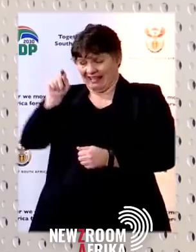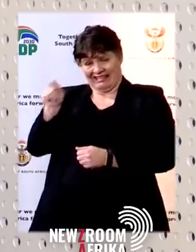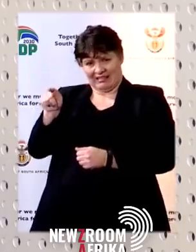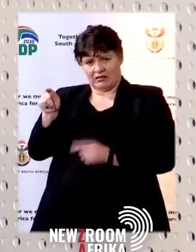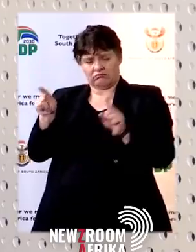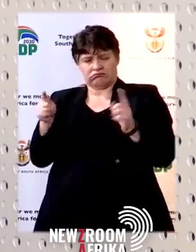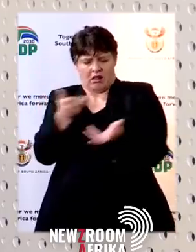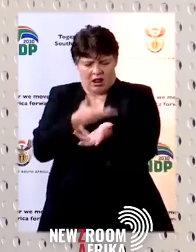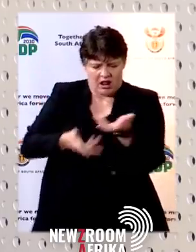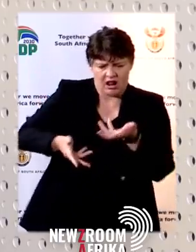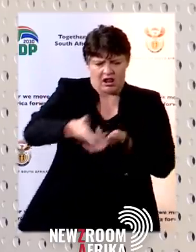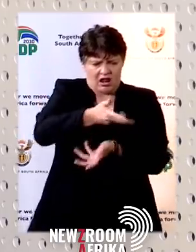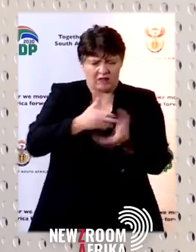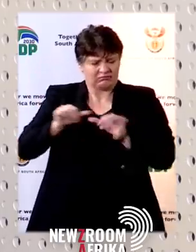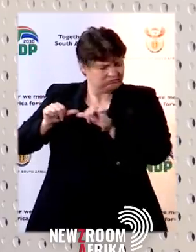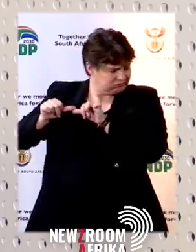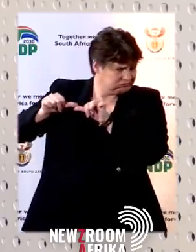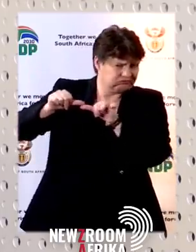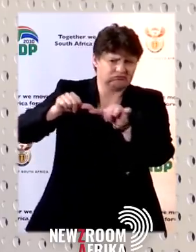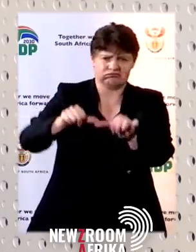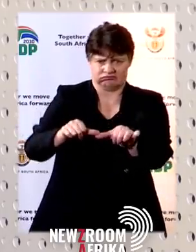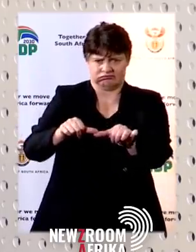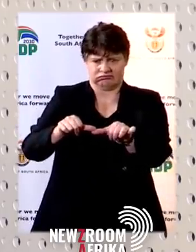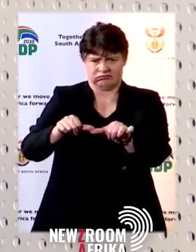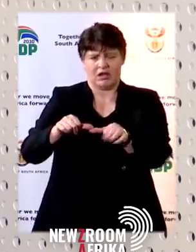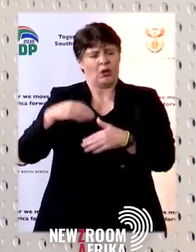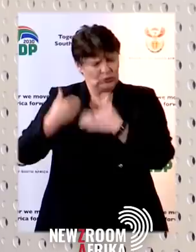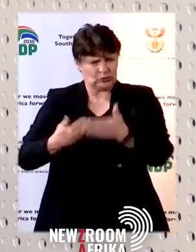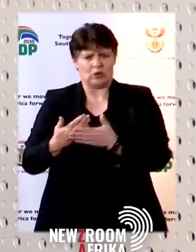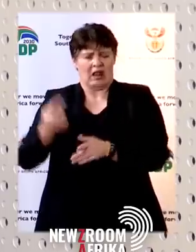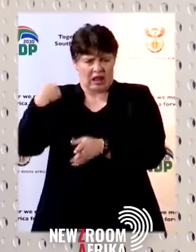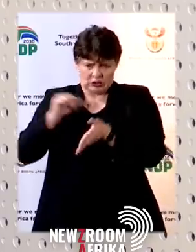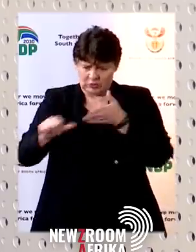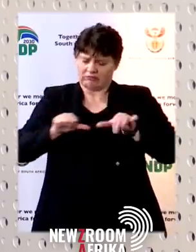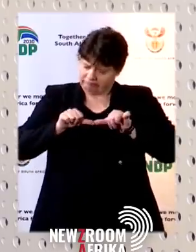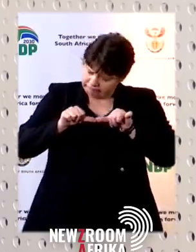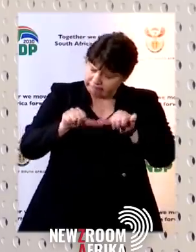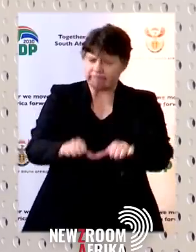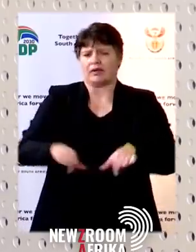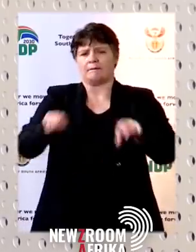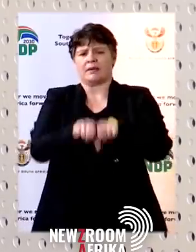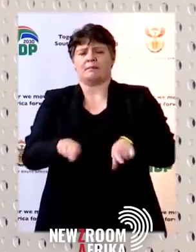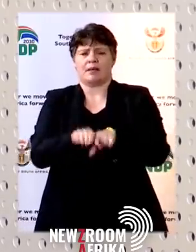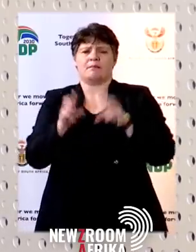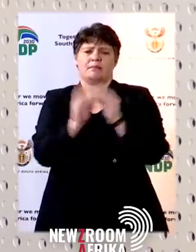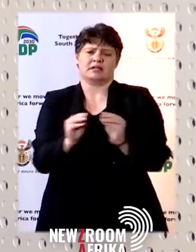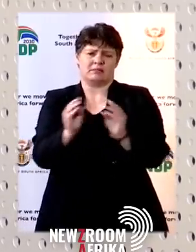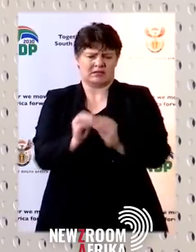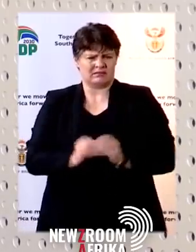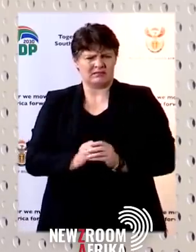even as late as last week. Our key discussion point was